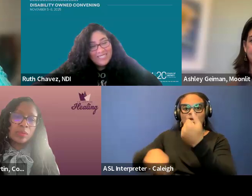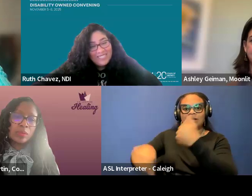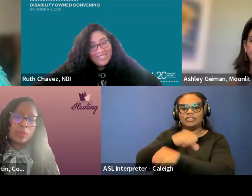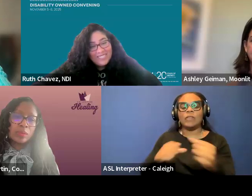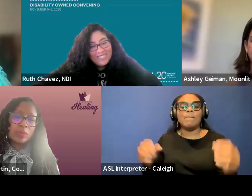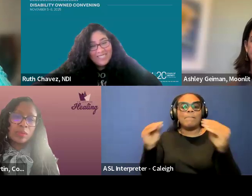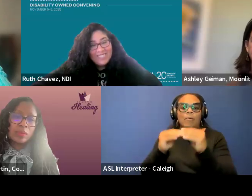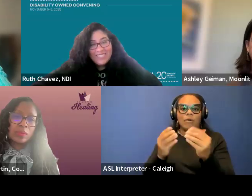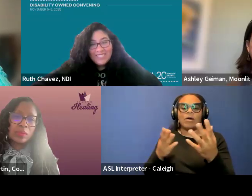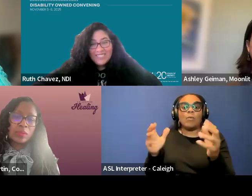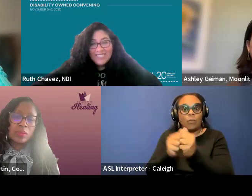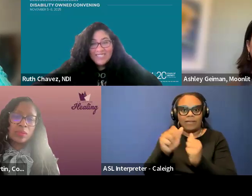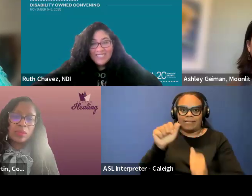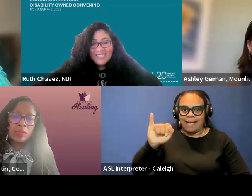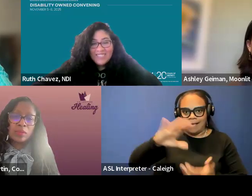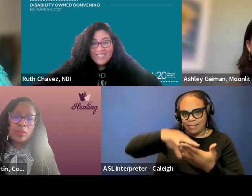learning?